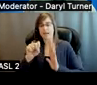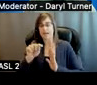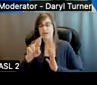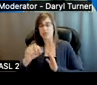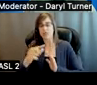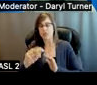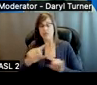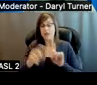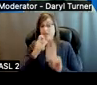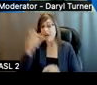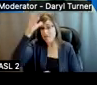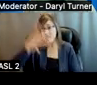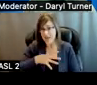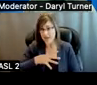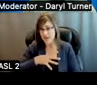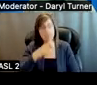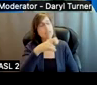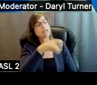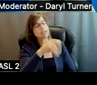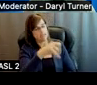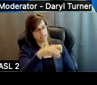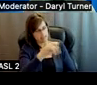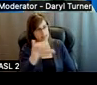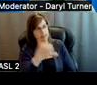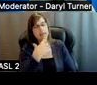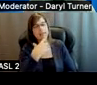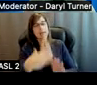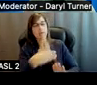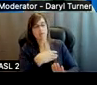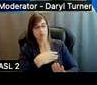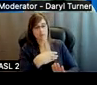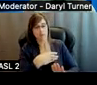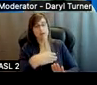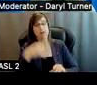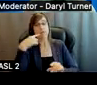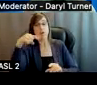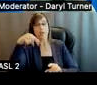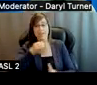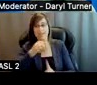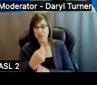men? Yes. So as I said before, in this case,